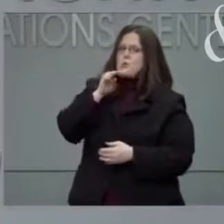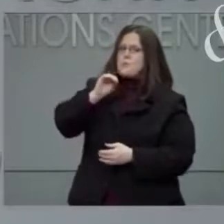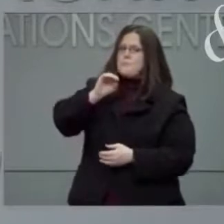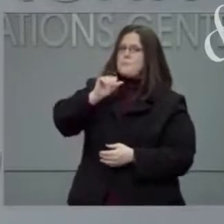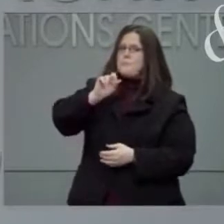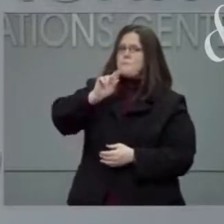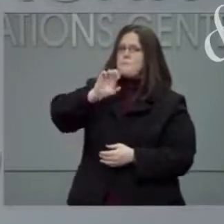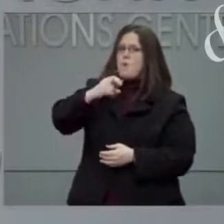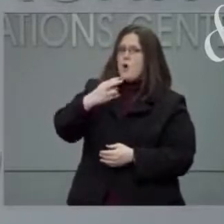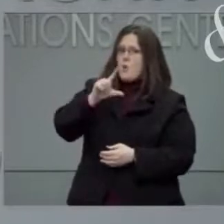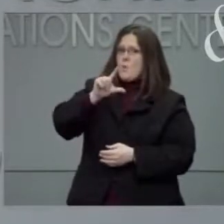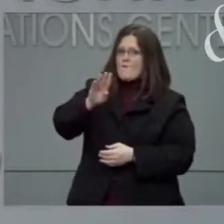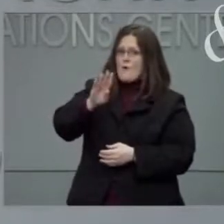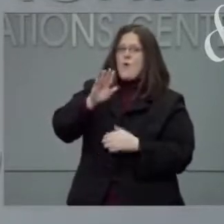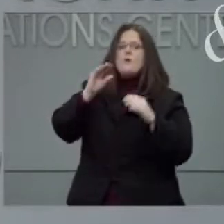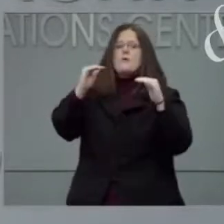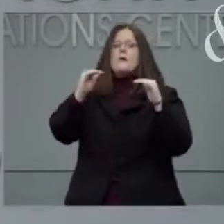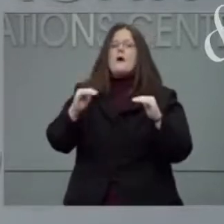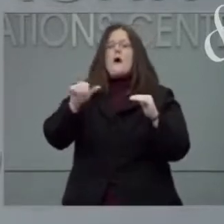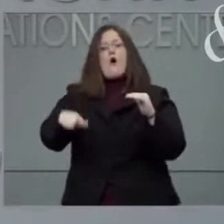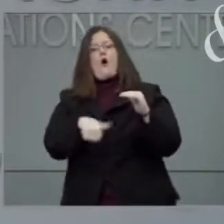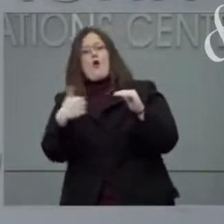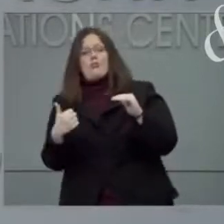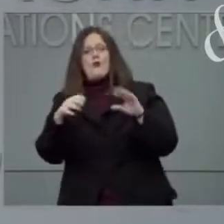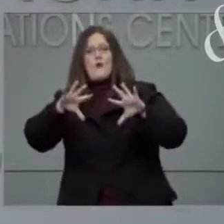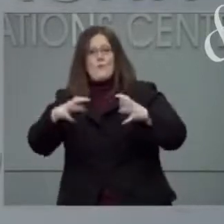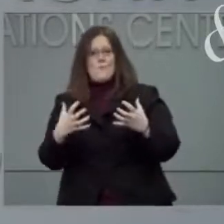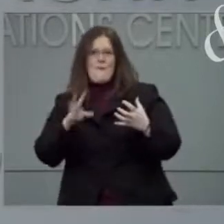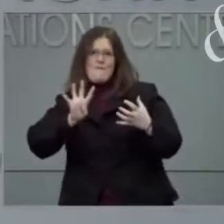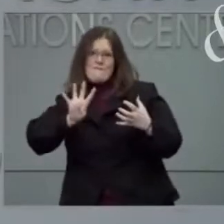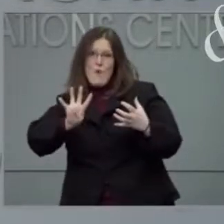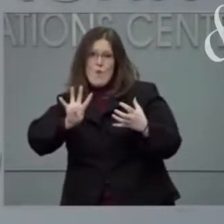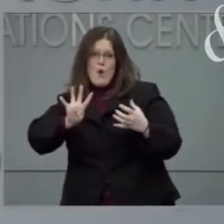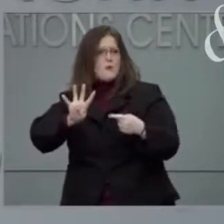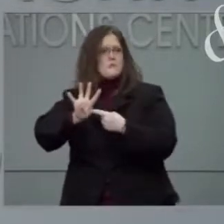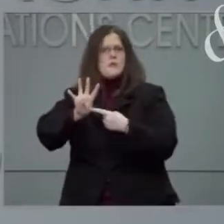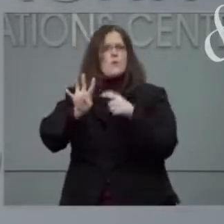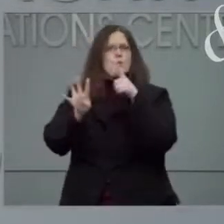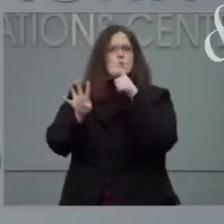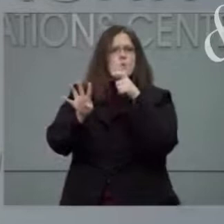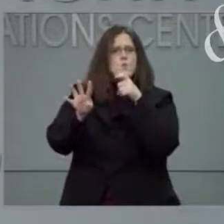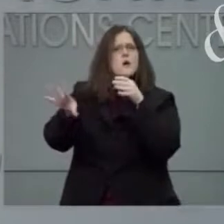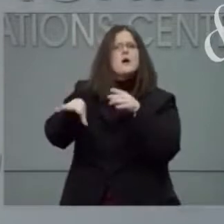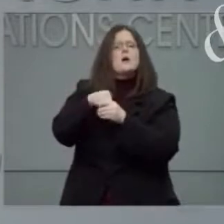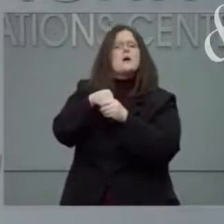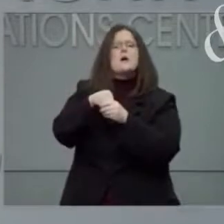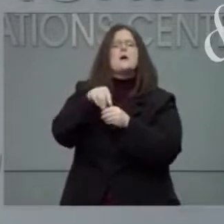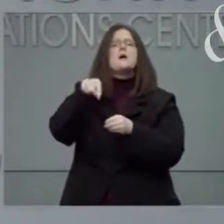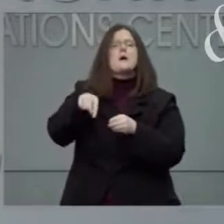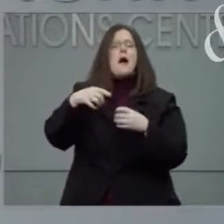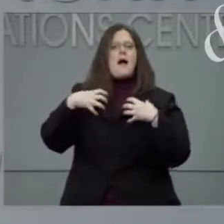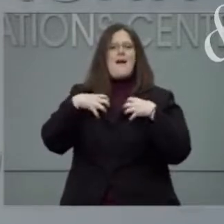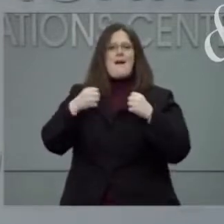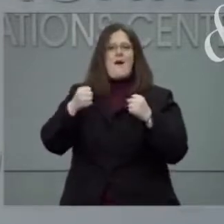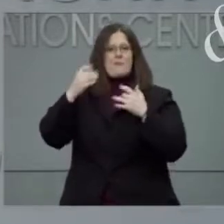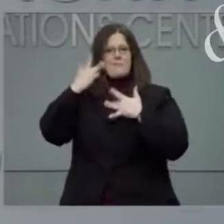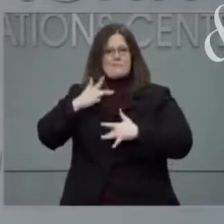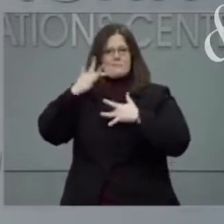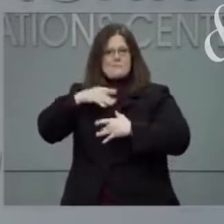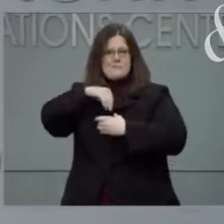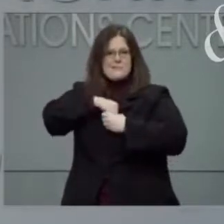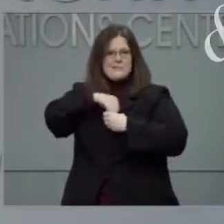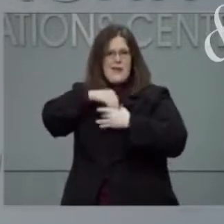March 24th. We'll open Group 4 first to people with medical conditions that put them at a higher risk for